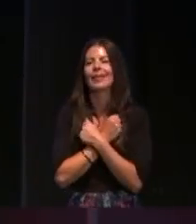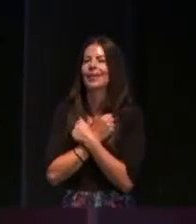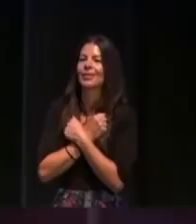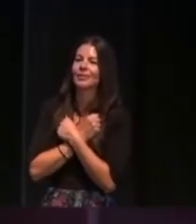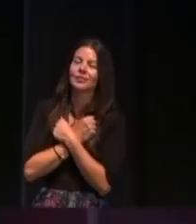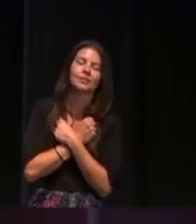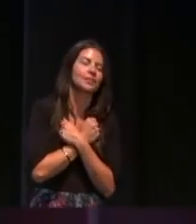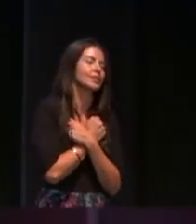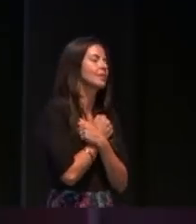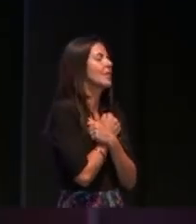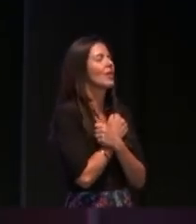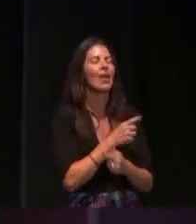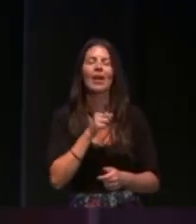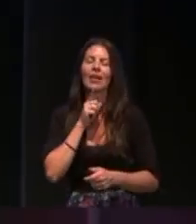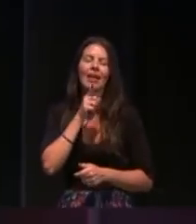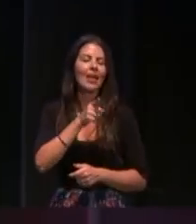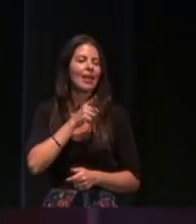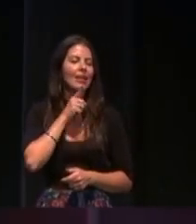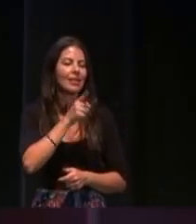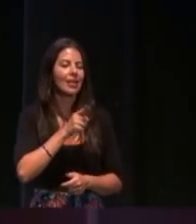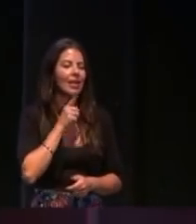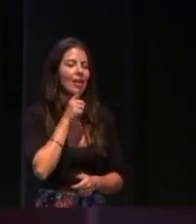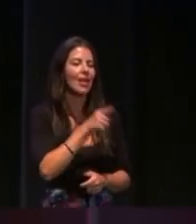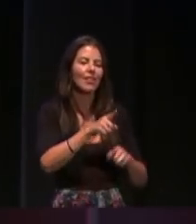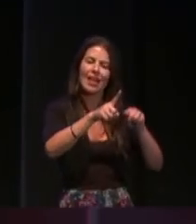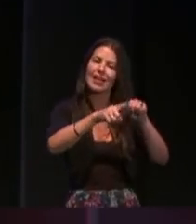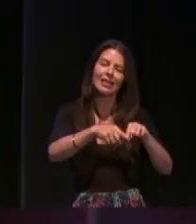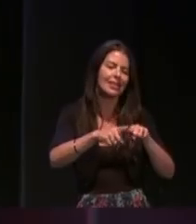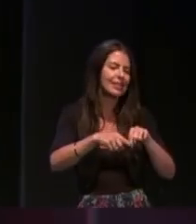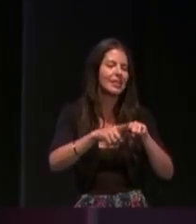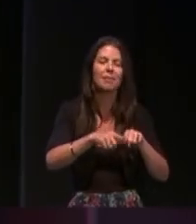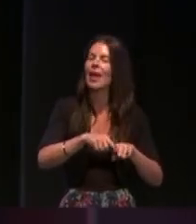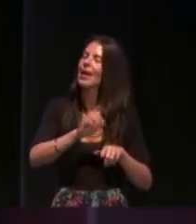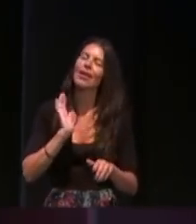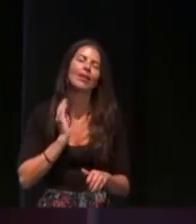love and lean on love.